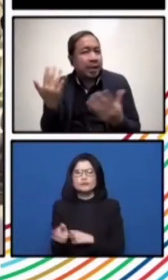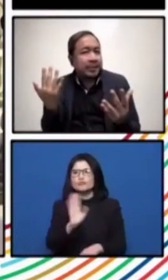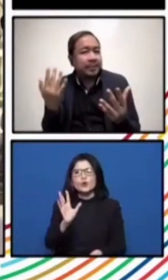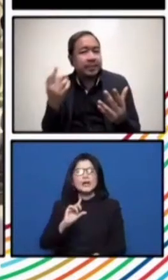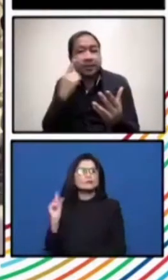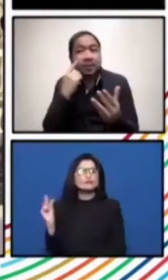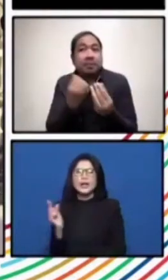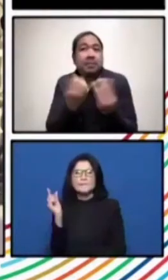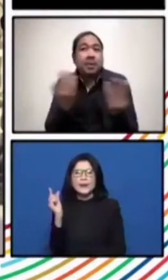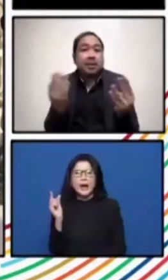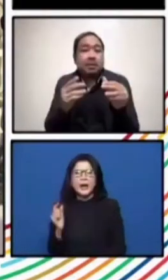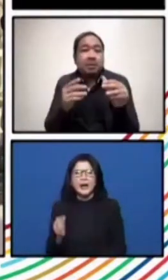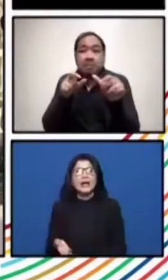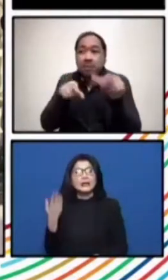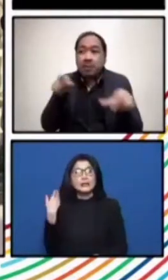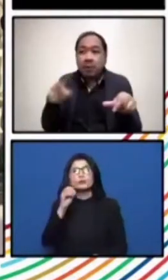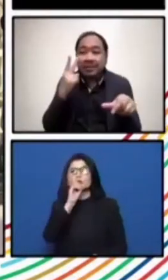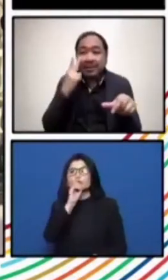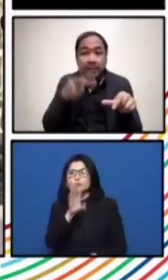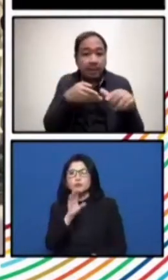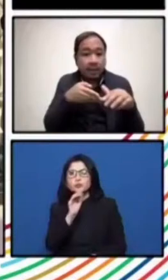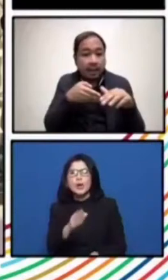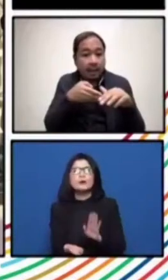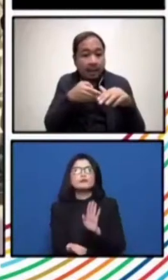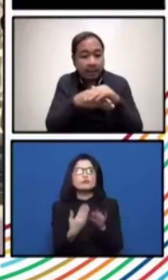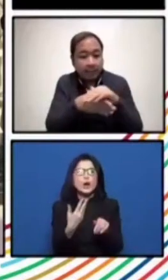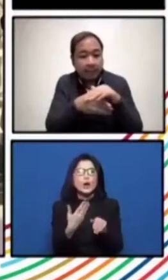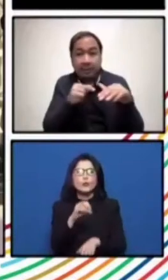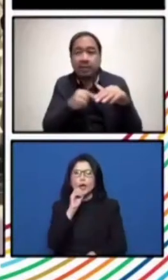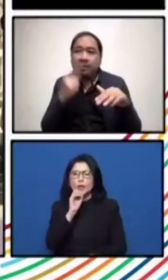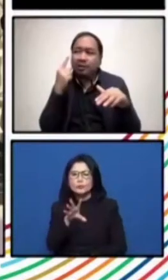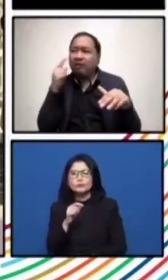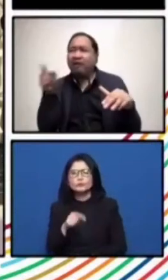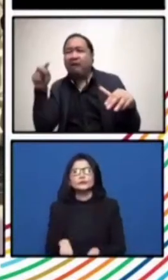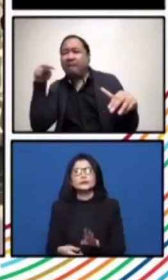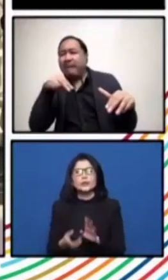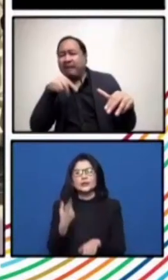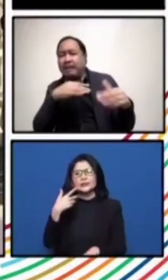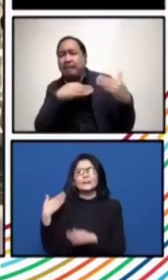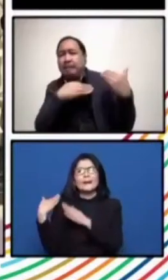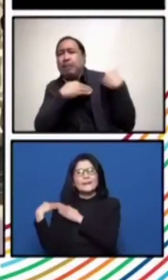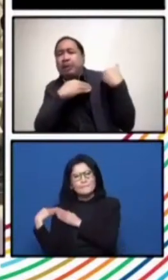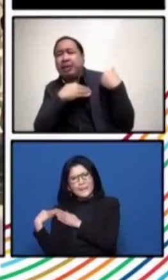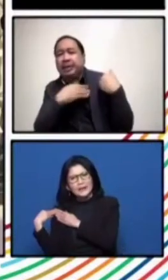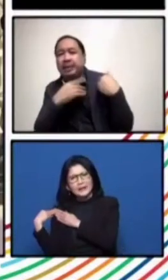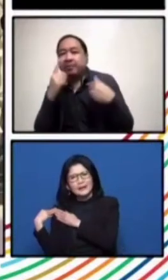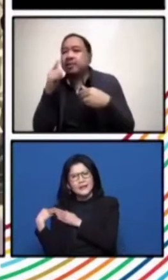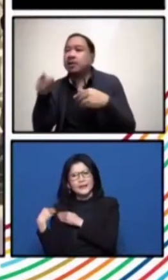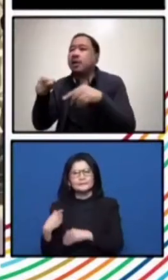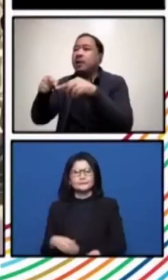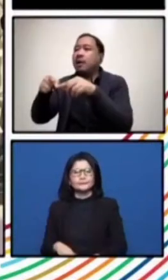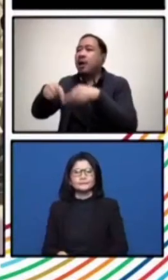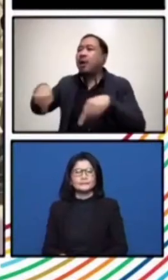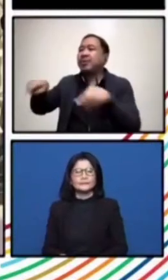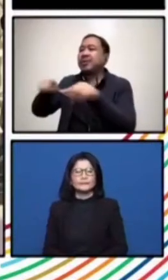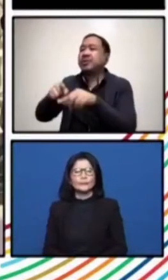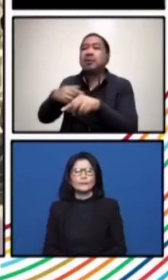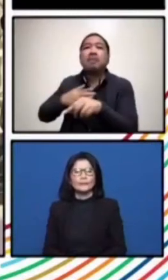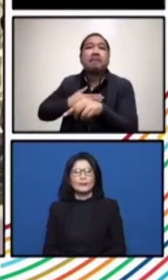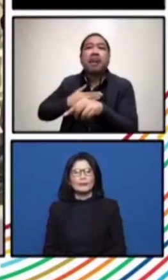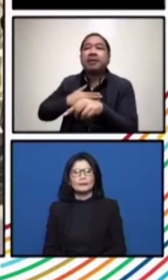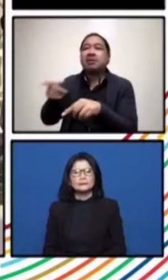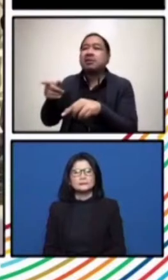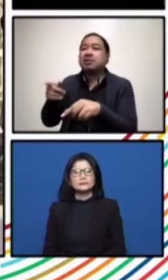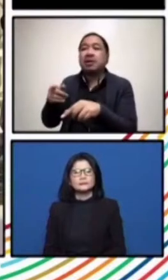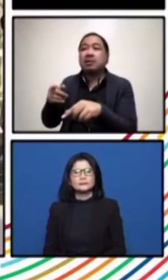of people will see accessibility for instance as a burden you see a lot of spaces where they say I don't want kids with disabilities in my school it's going to hurt my kids